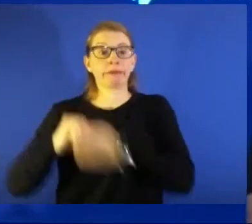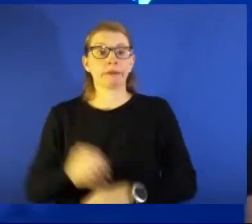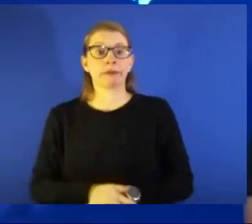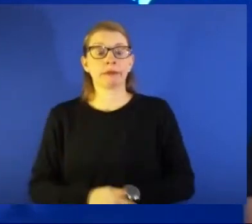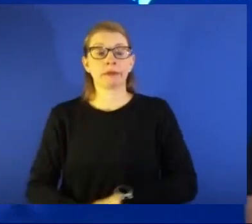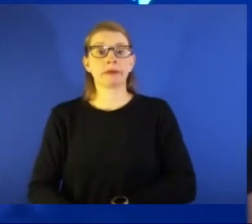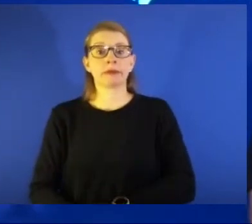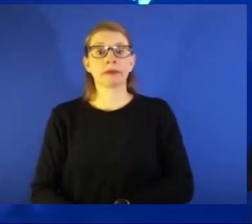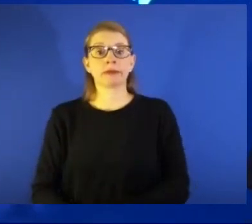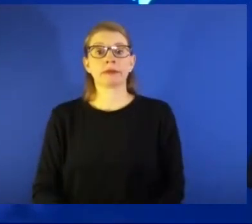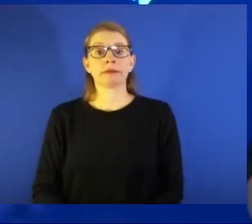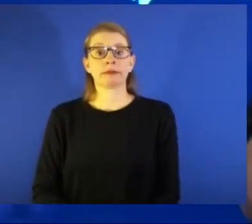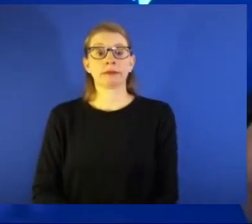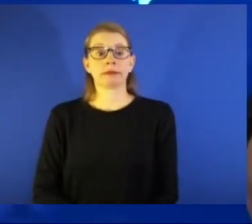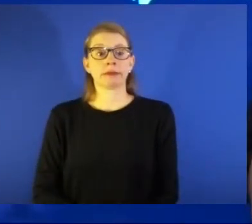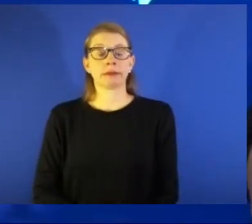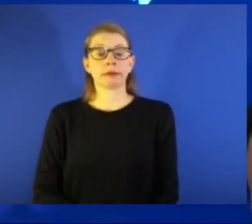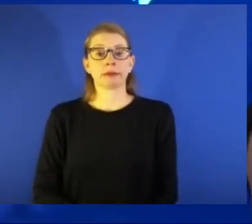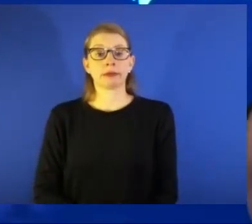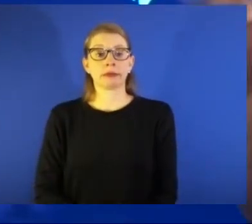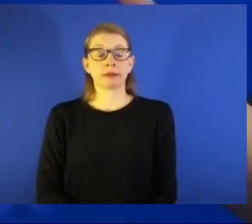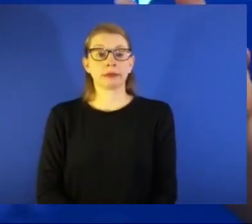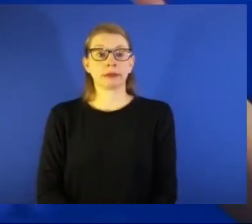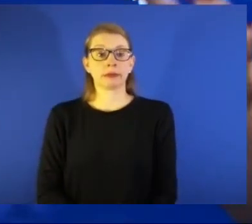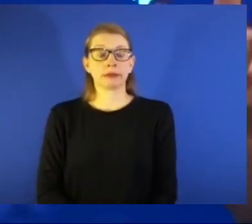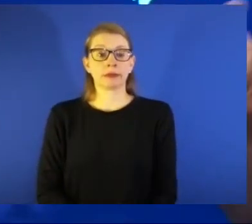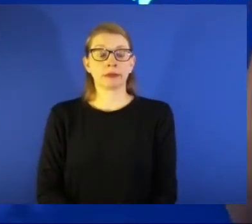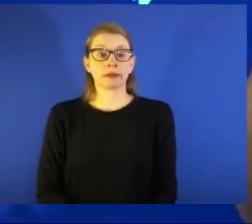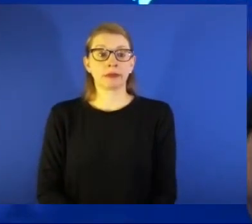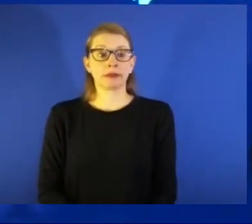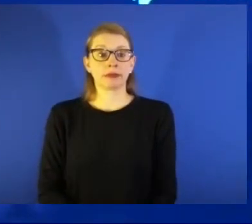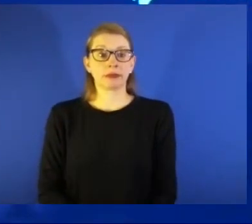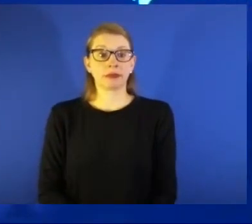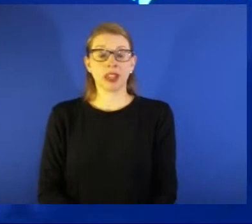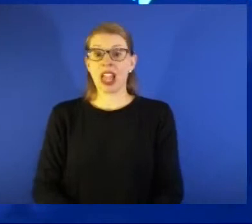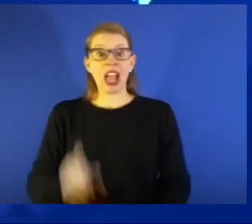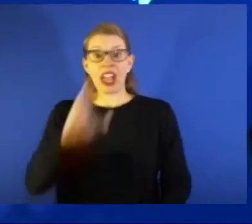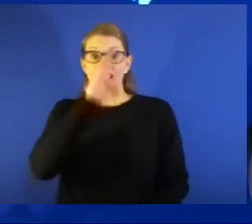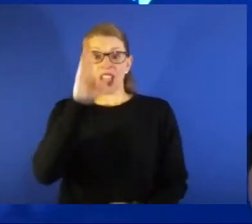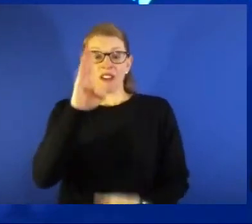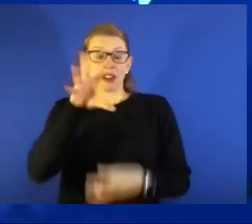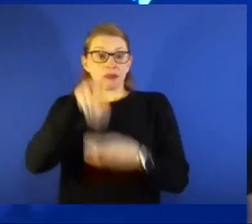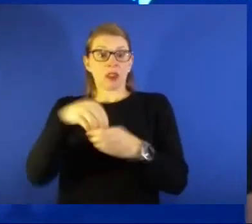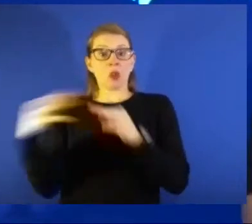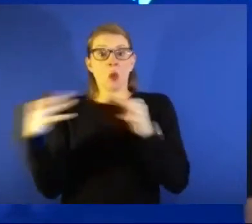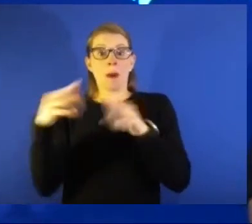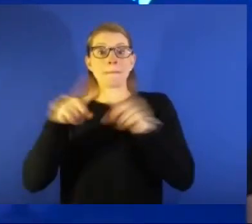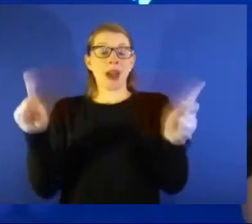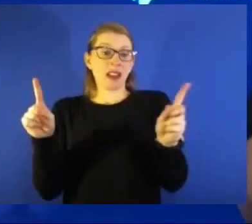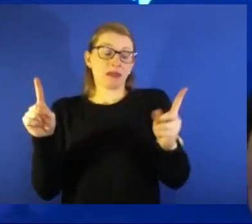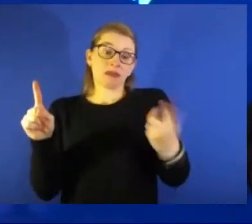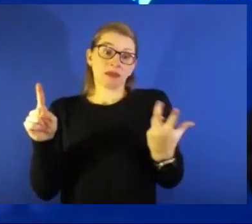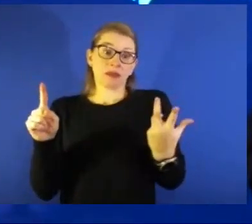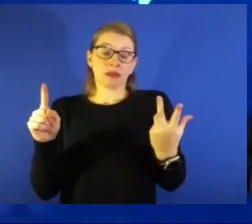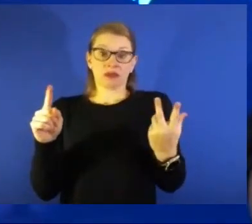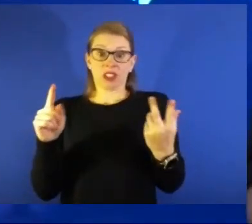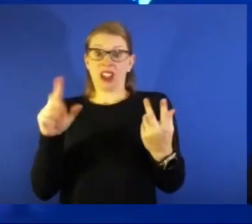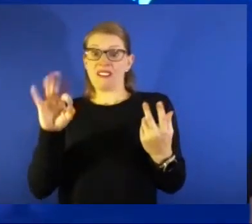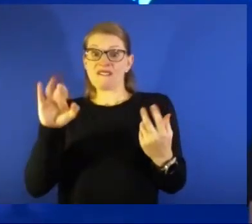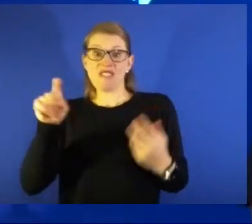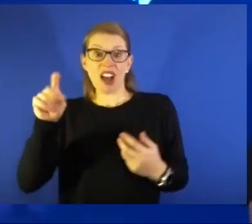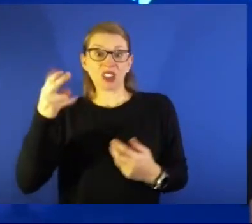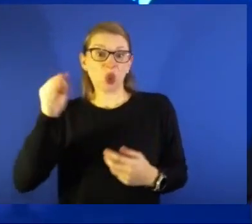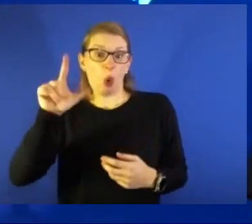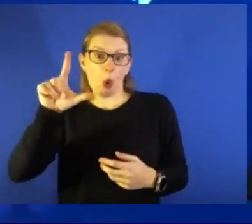and I've never served, but I've used it in the past where it's a time of war where it's like a foxhole mentality, where you just get in and you have to rely